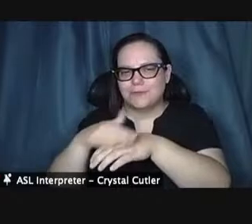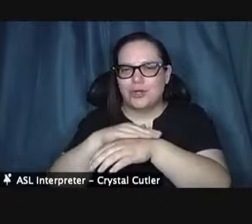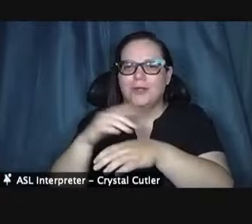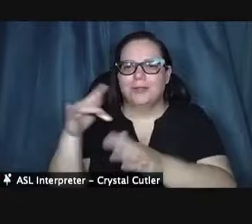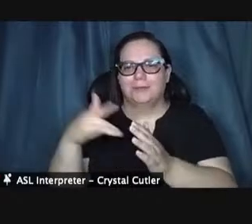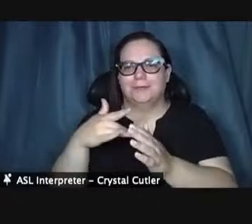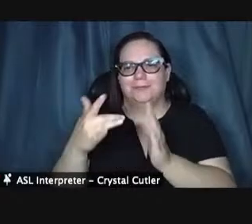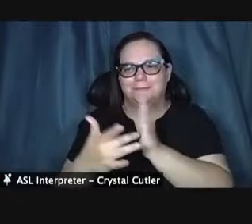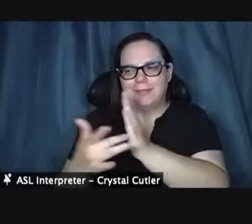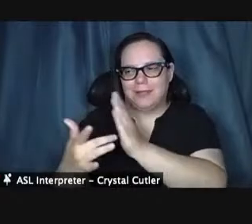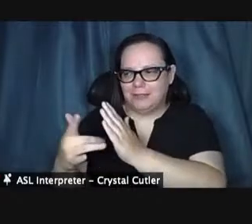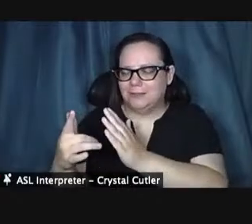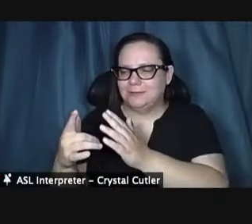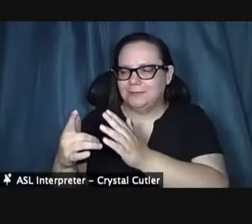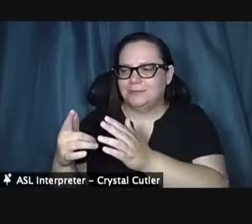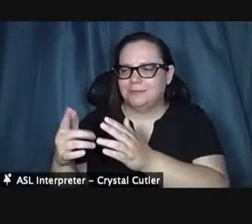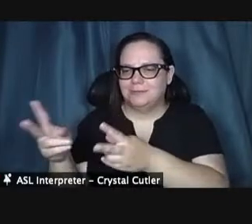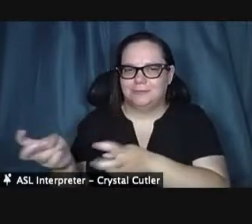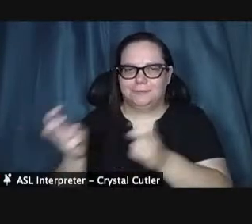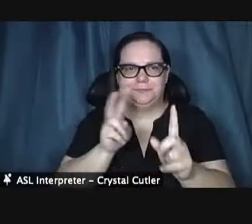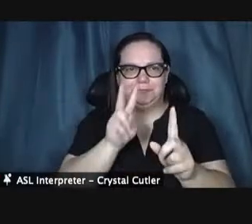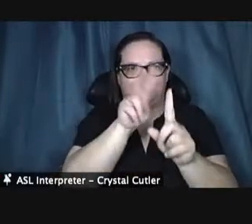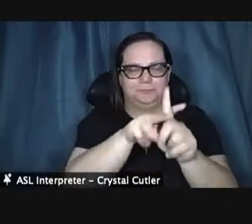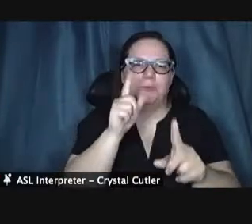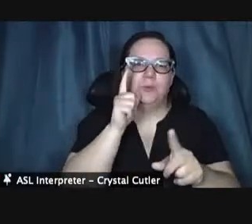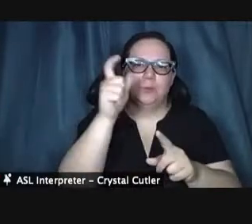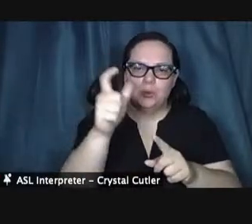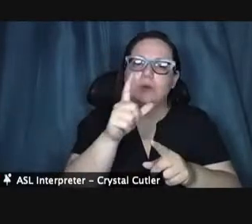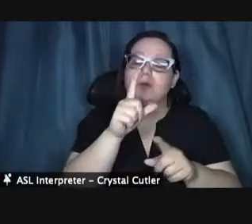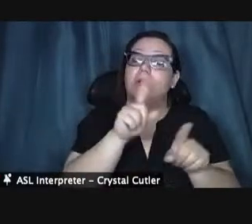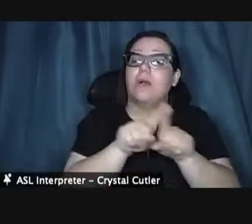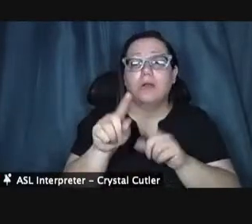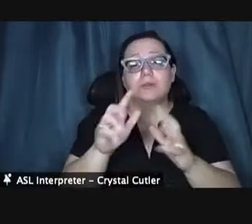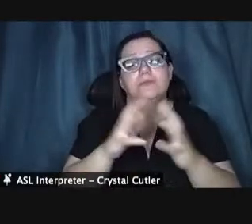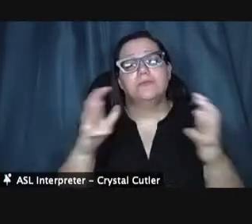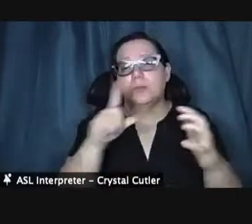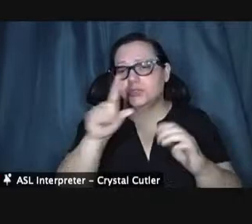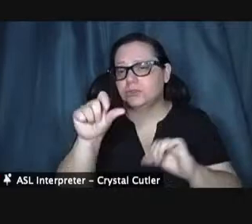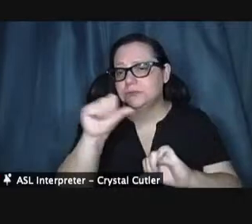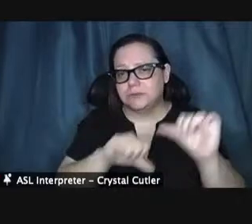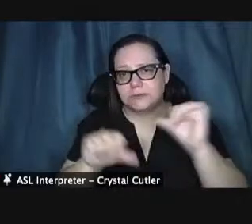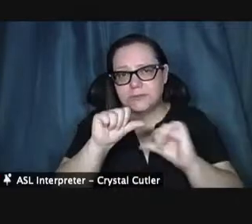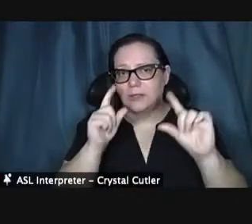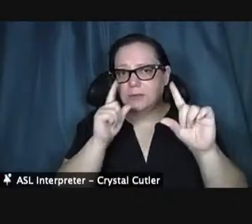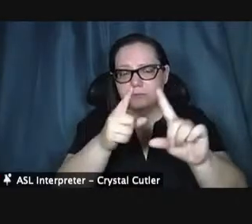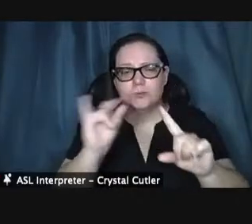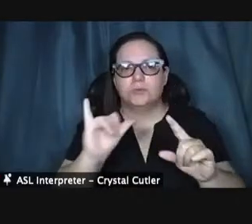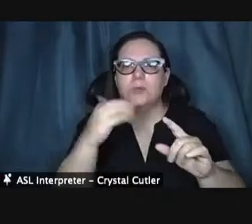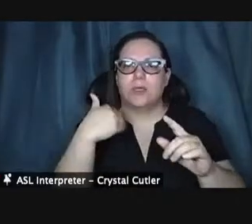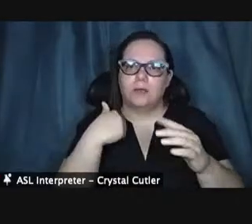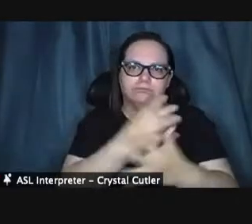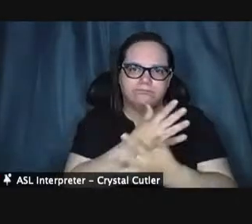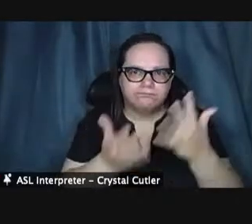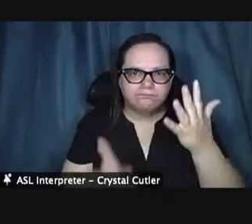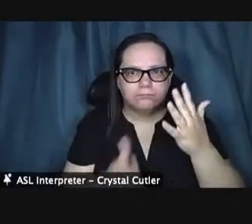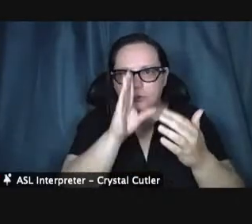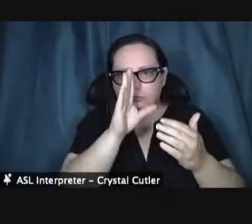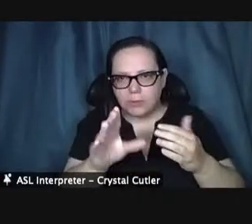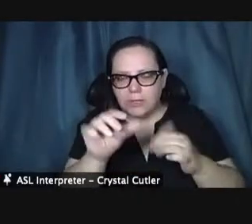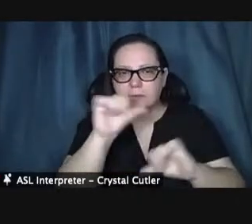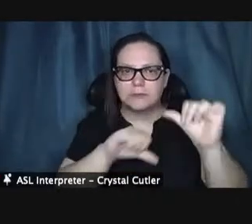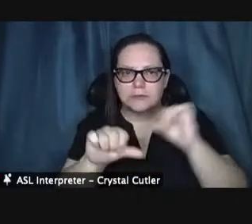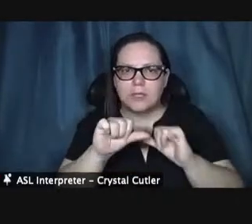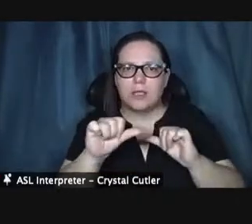a science mission in that we have a litany of direct science objectives and hypotheses that we're going to test with the